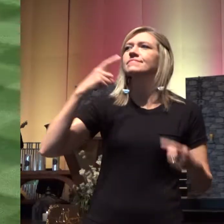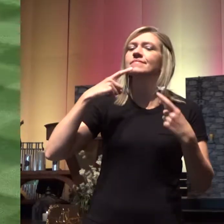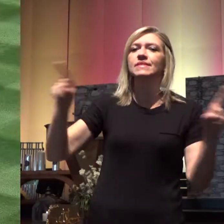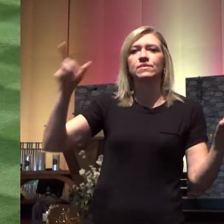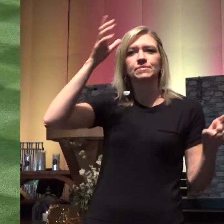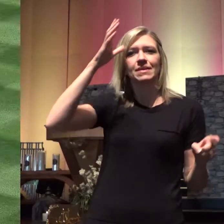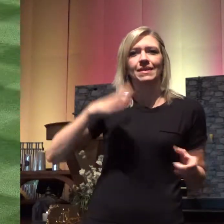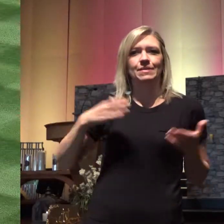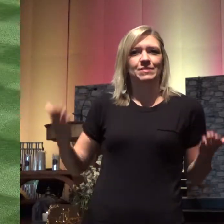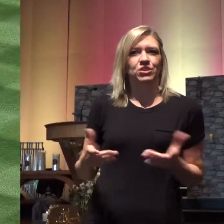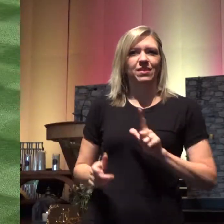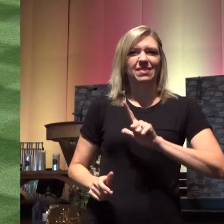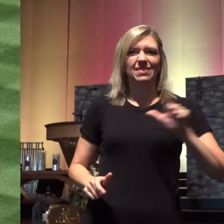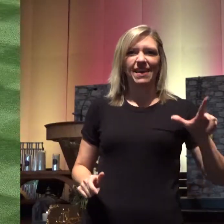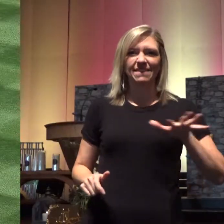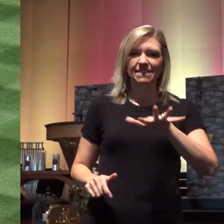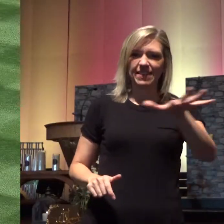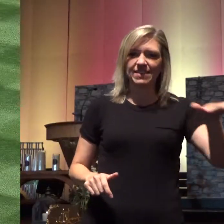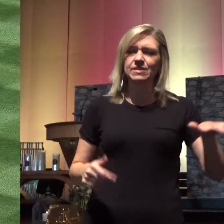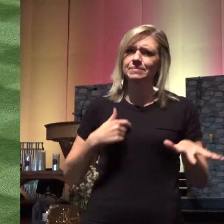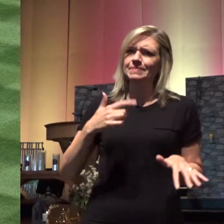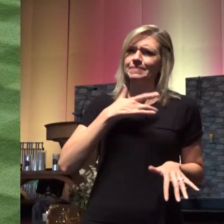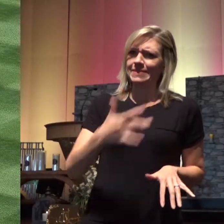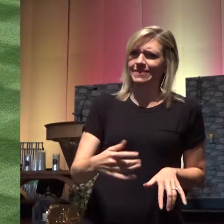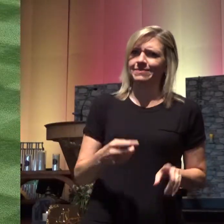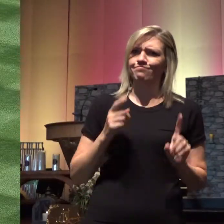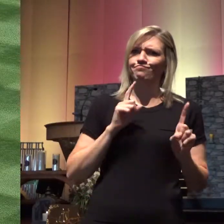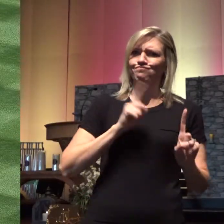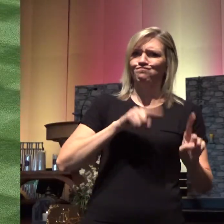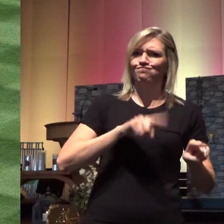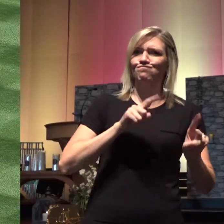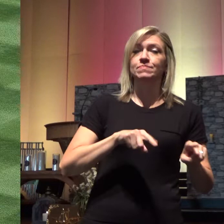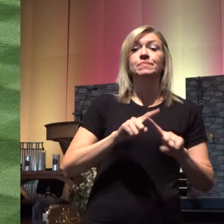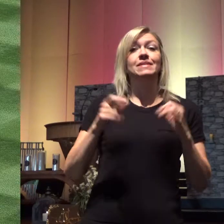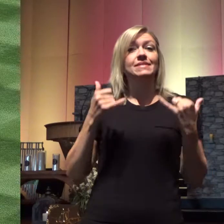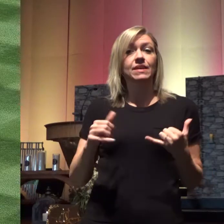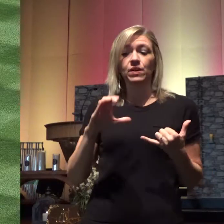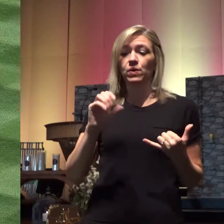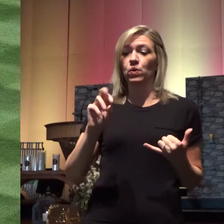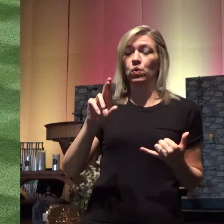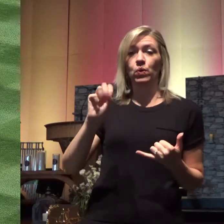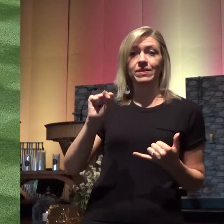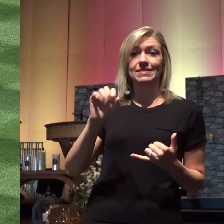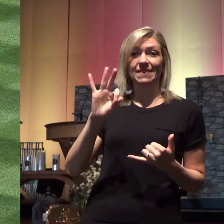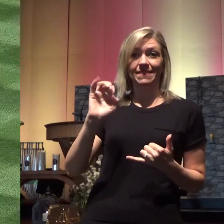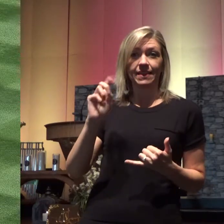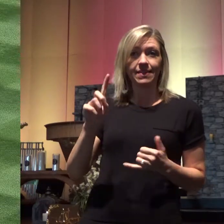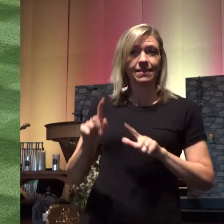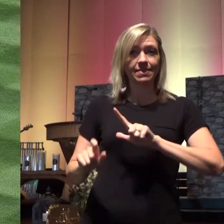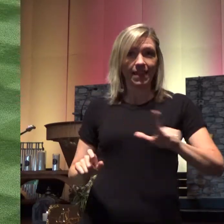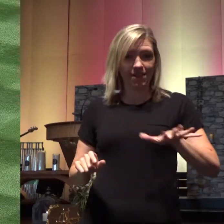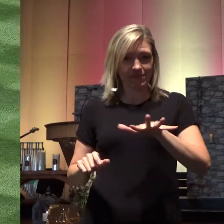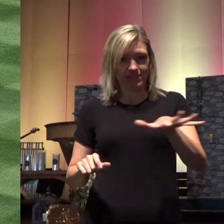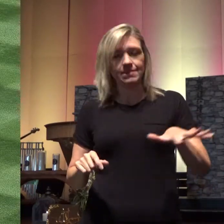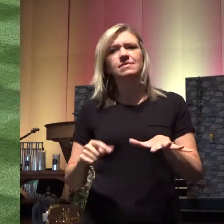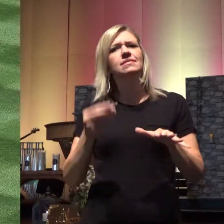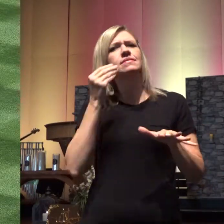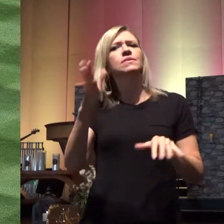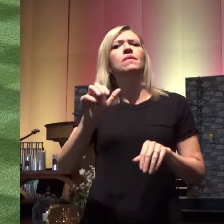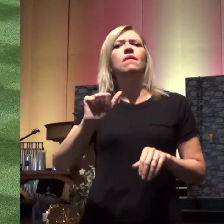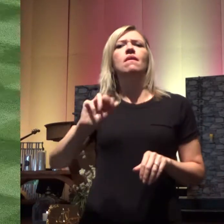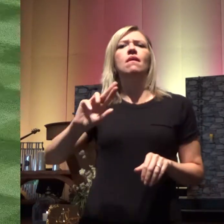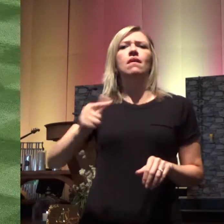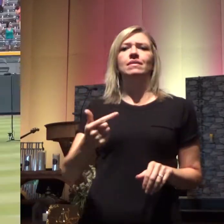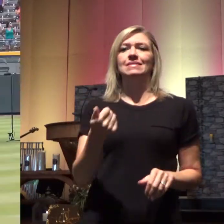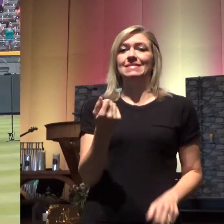Hey, it's the announcement guy. I'm out in left field. I'm often out here, but today I'm at Coors Field in left field. Wanted to let you know that on August